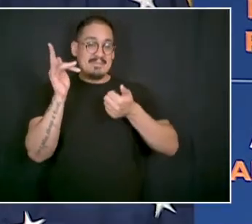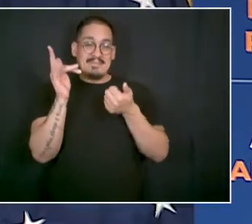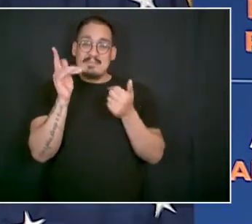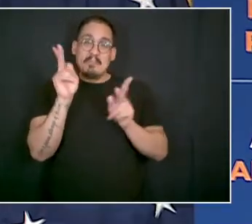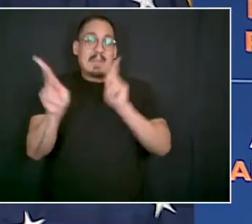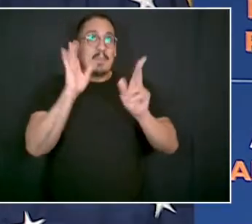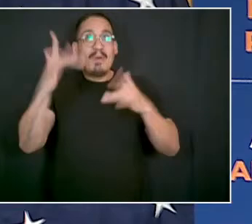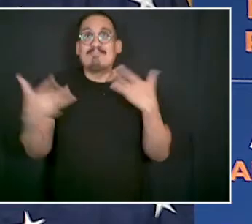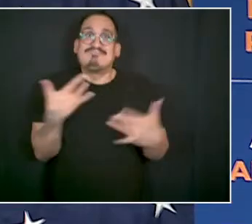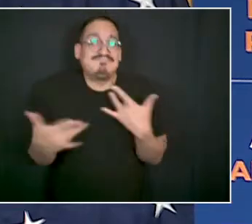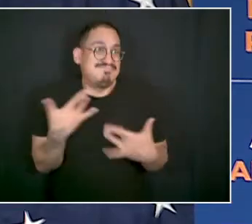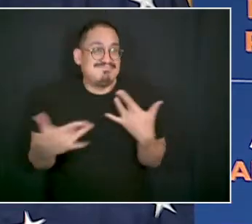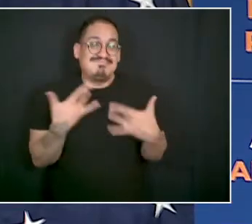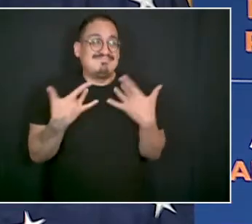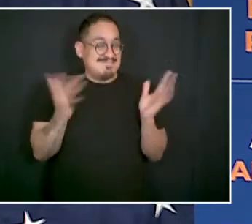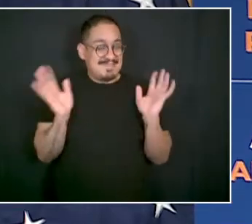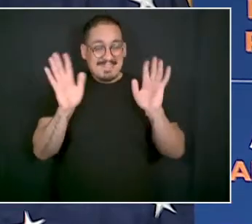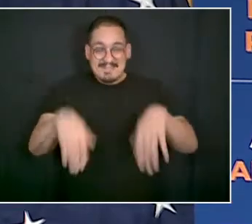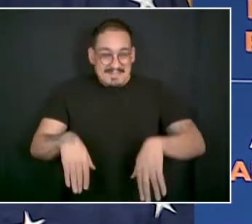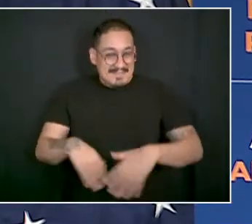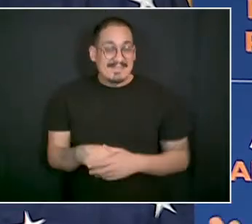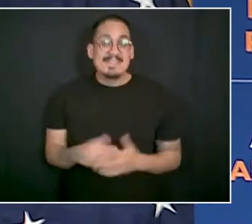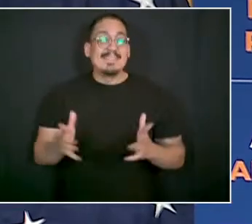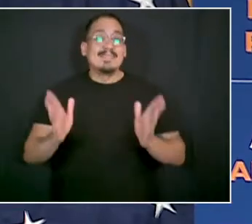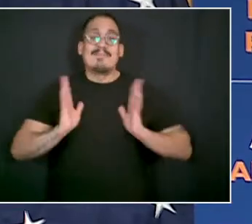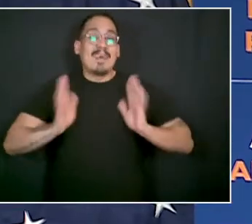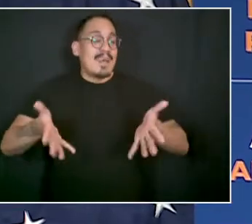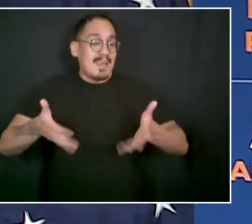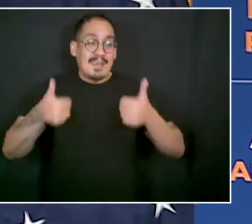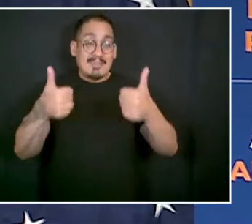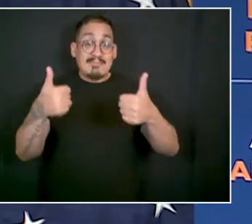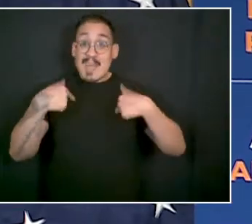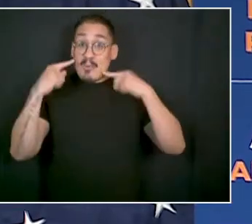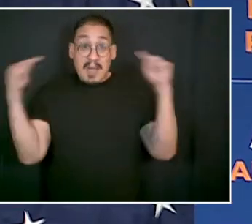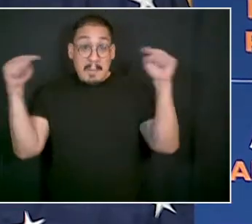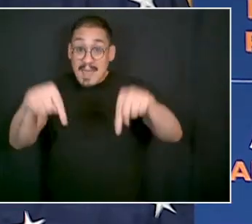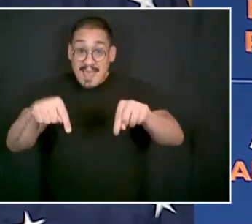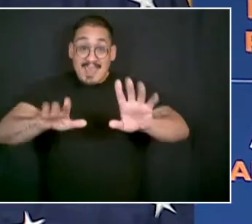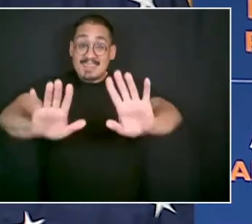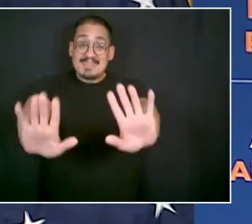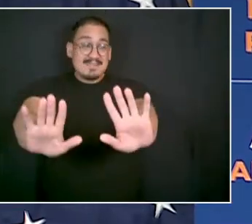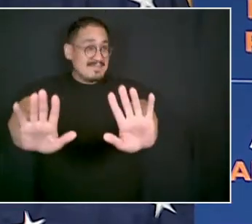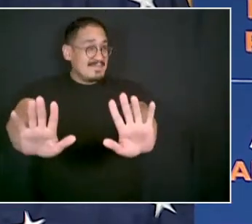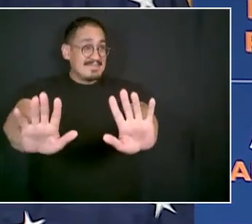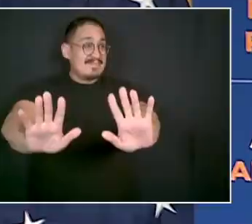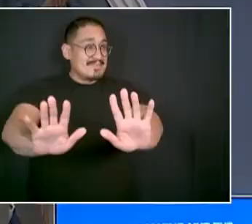excited. So it's okay, folks. I'm coming back.